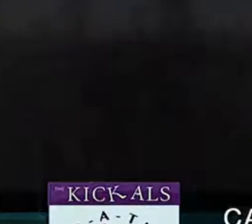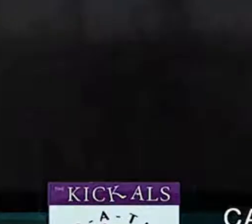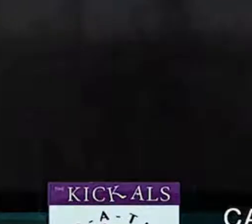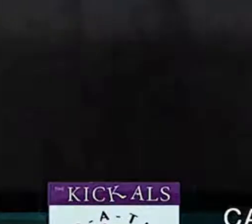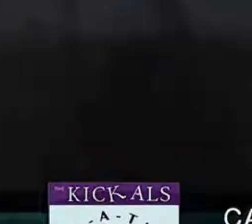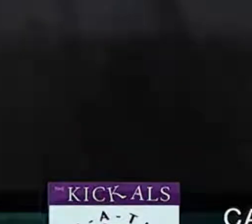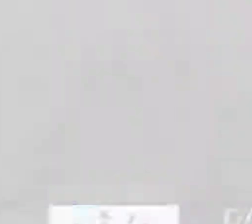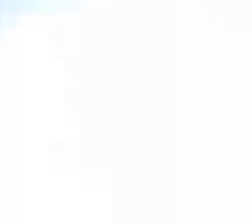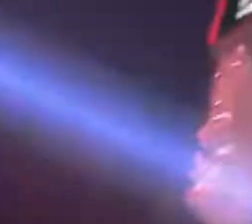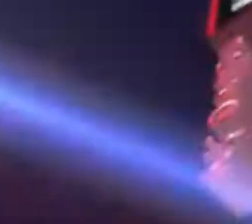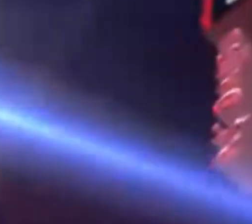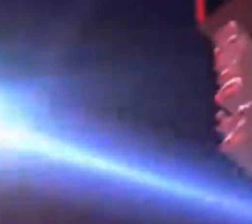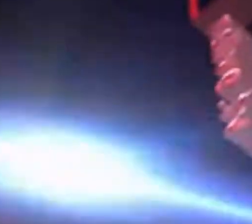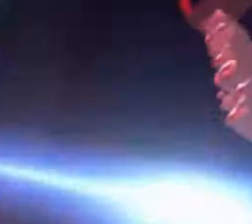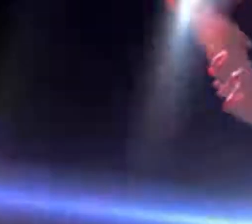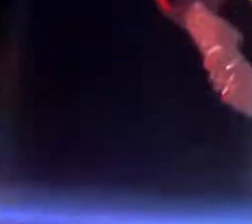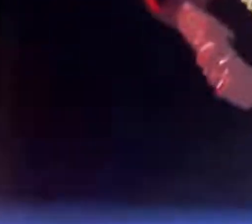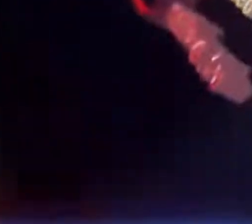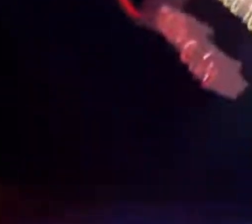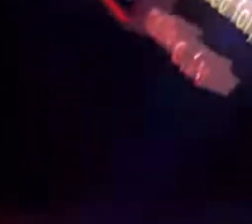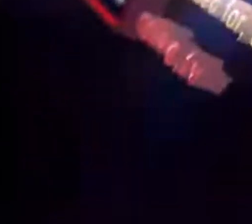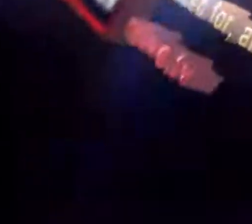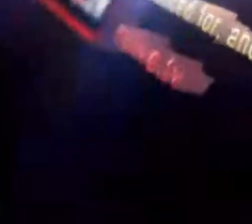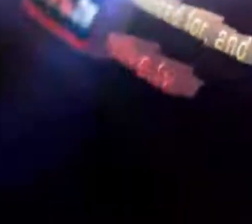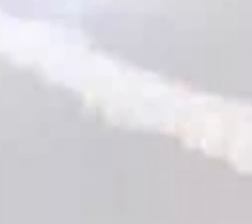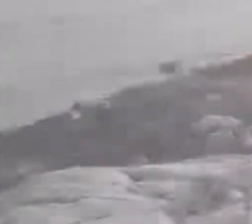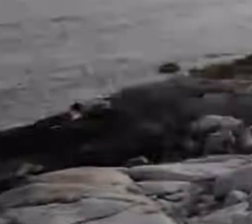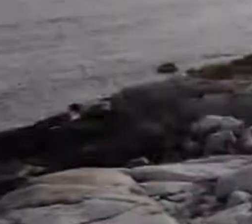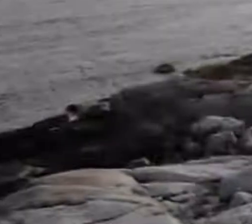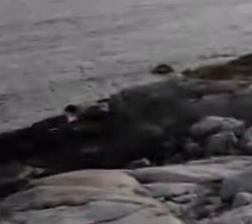listen to what you have to say.